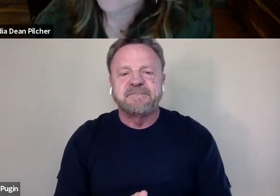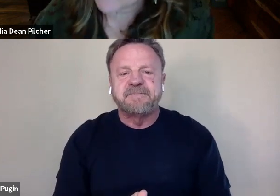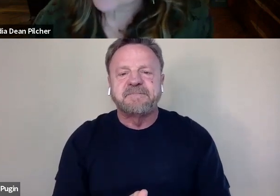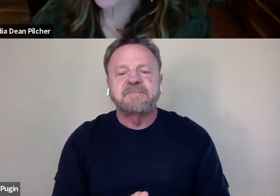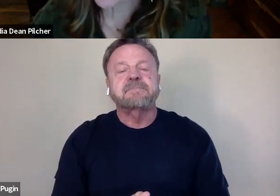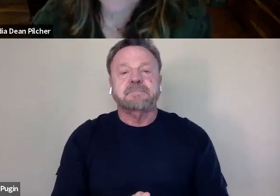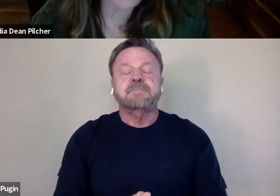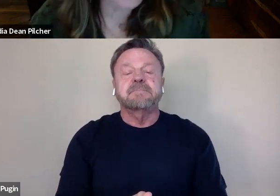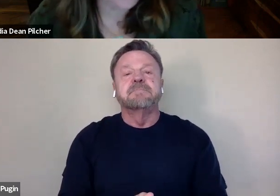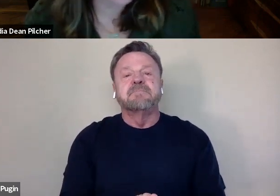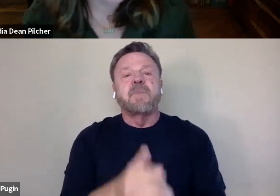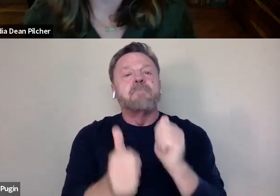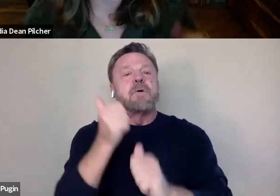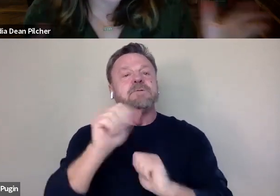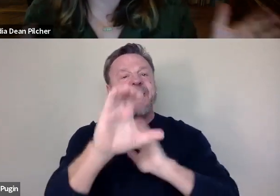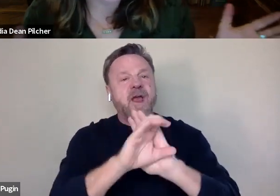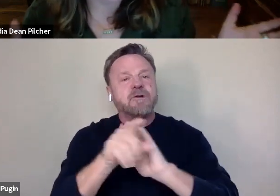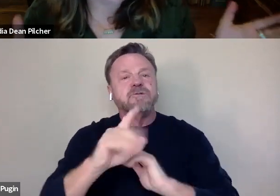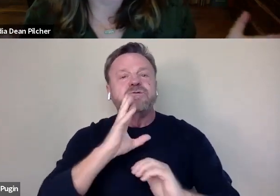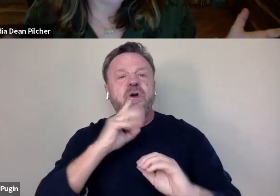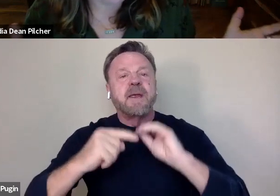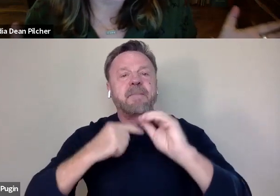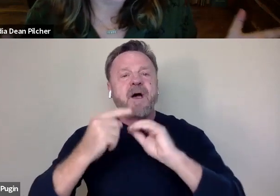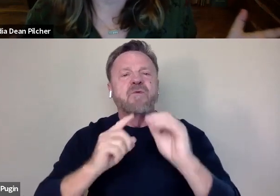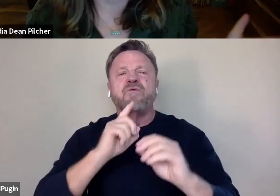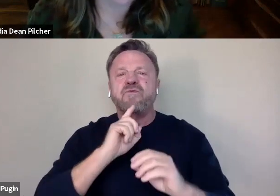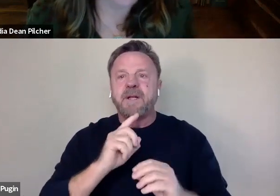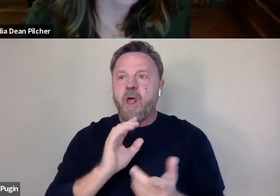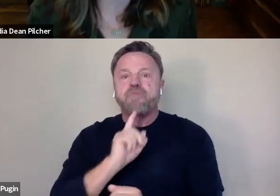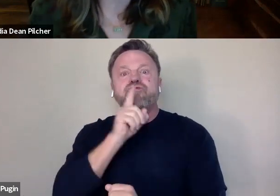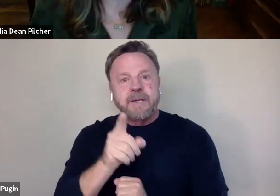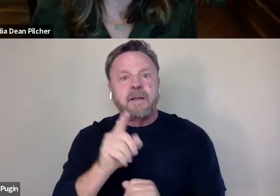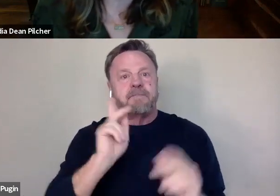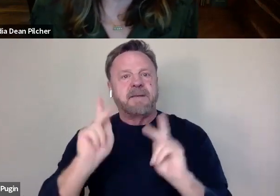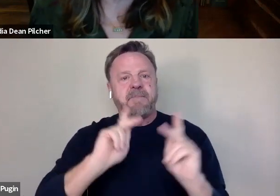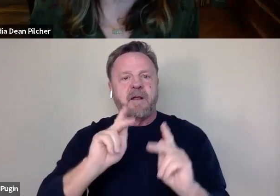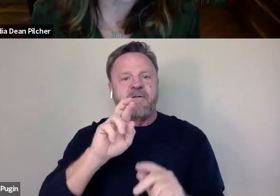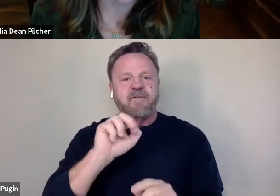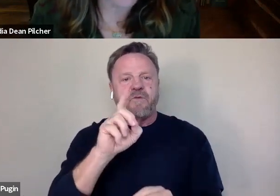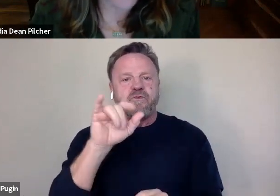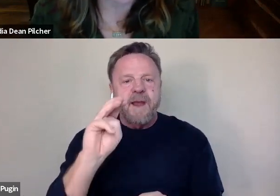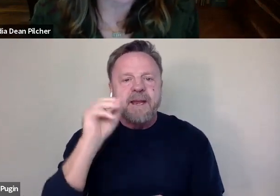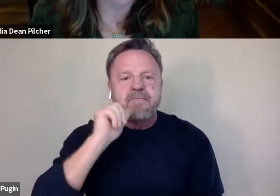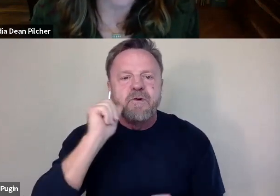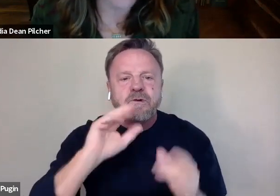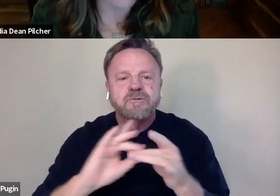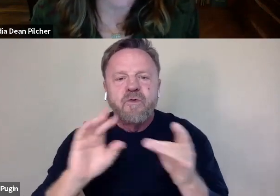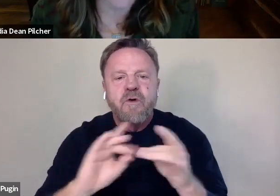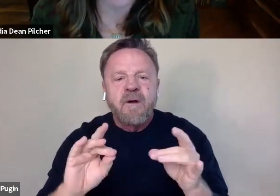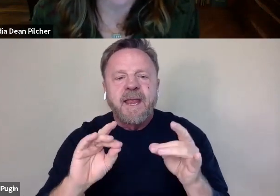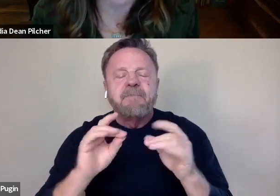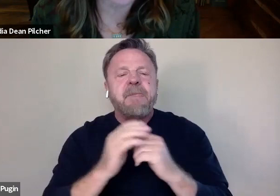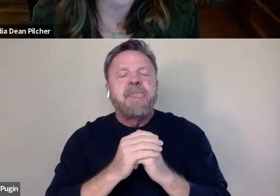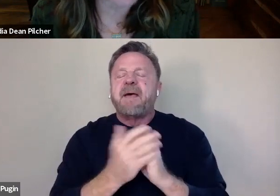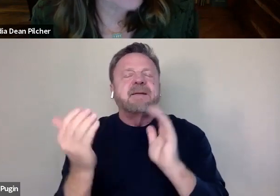Well, and most of the characters that you're talking about really are the real characters of the Radium Girls story. So we did have, again, we